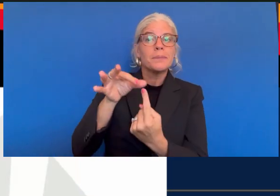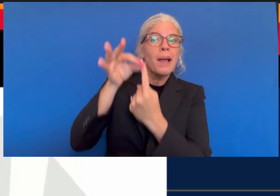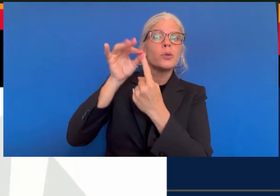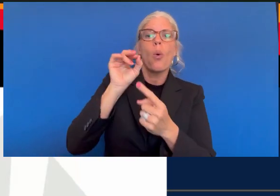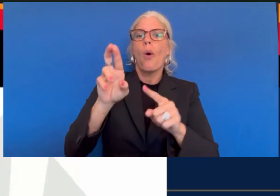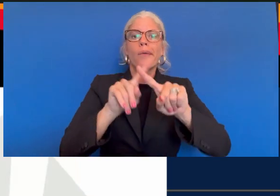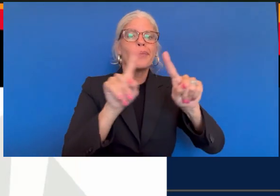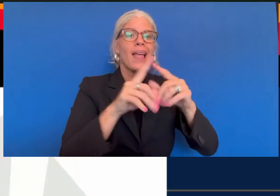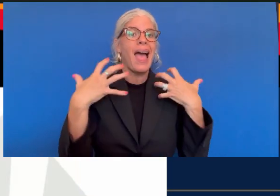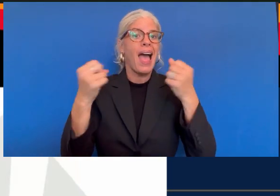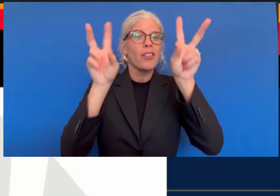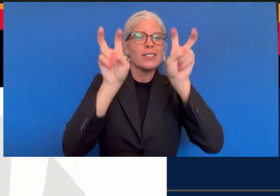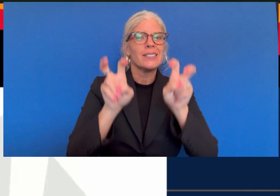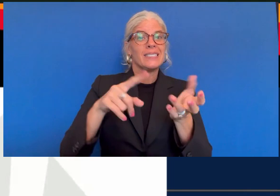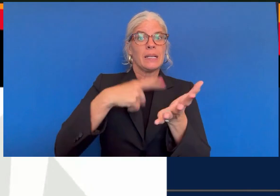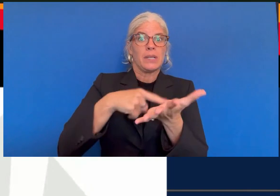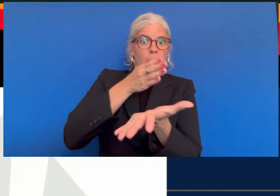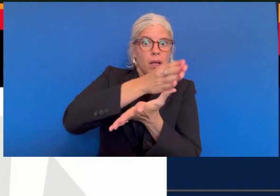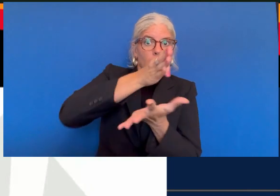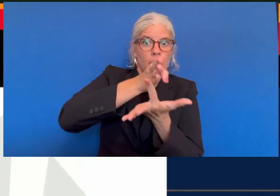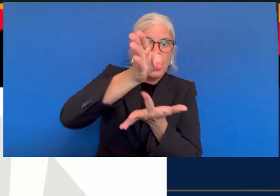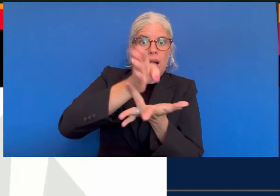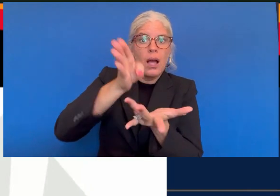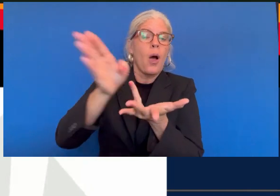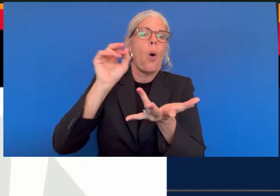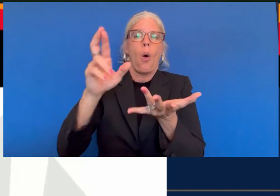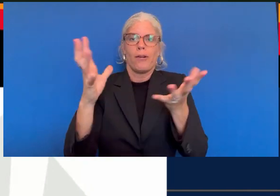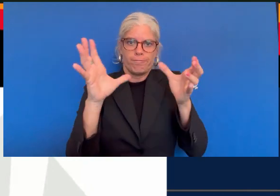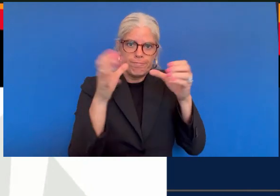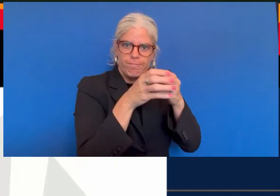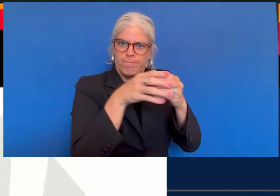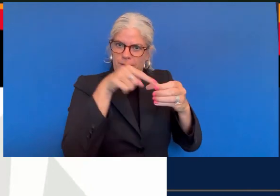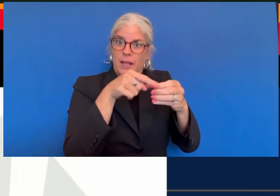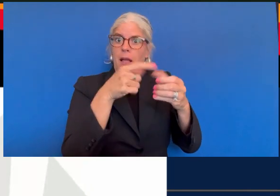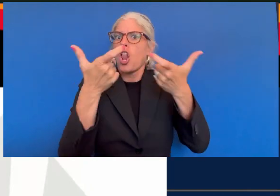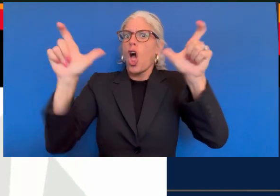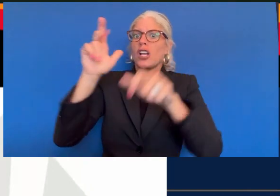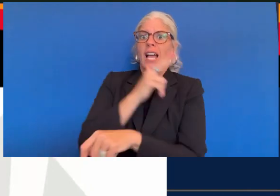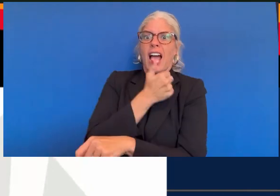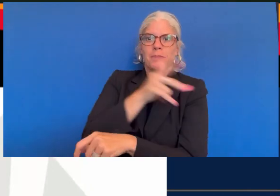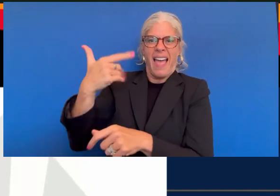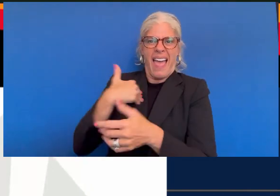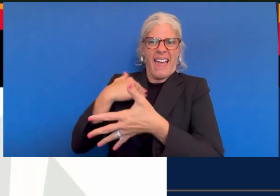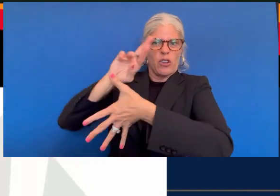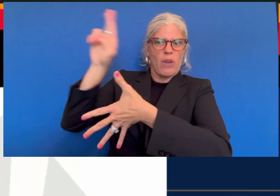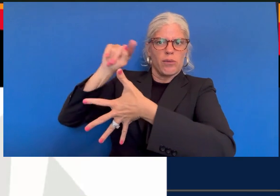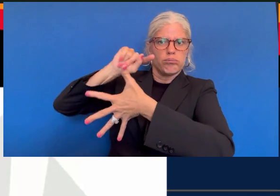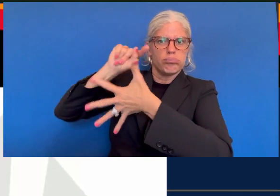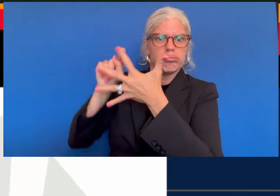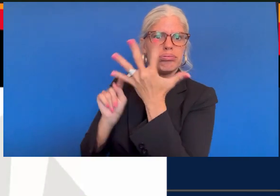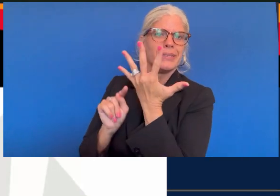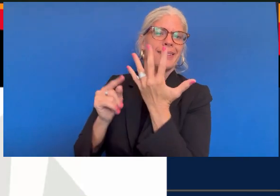health issues, sometimes a multidisciplinary center of excellence or a major large